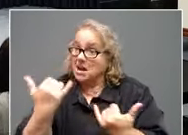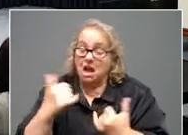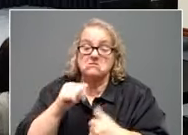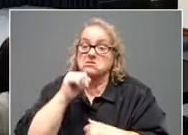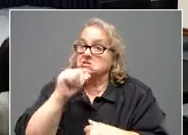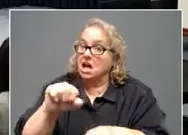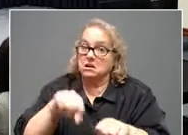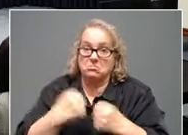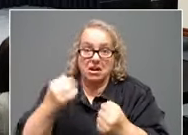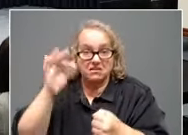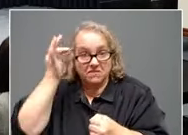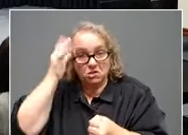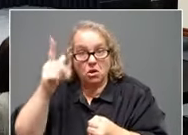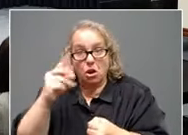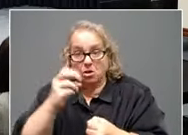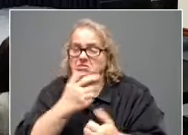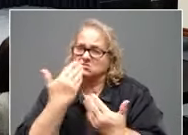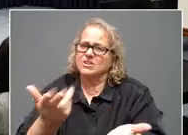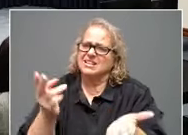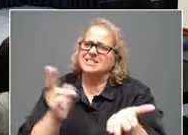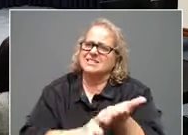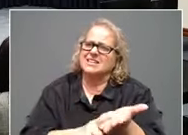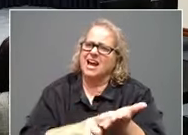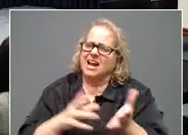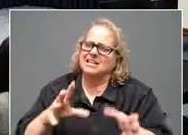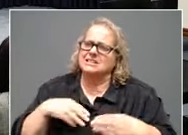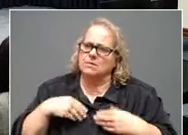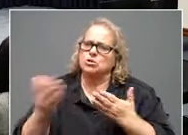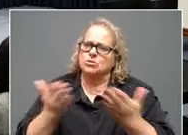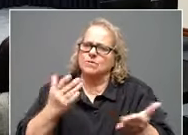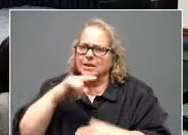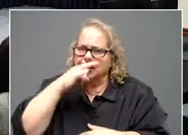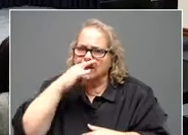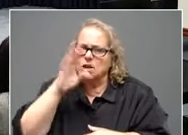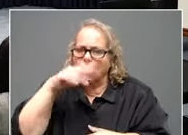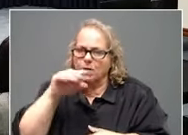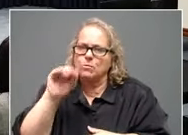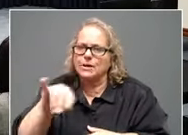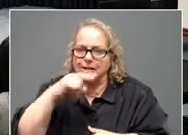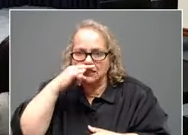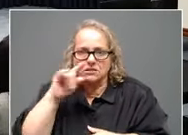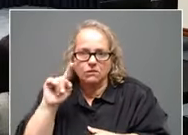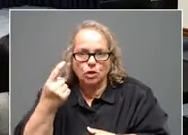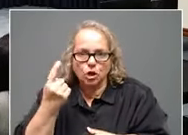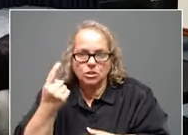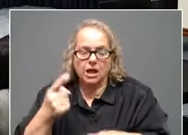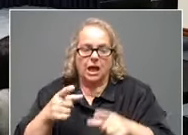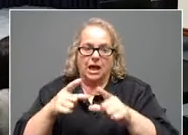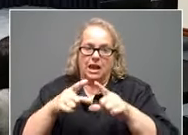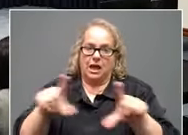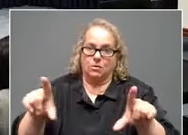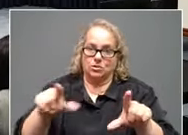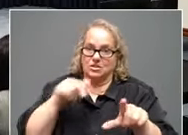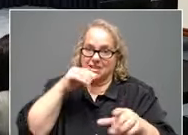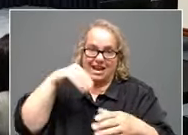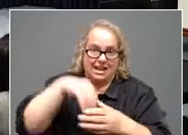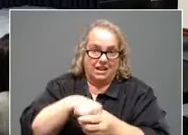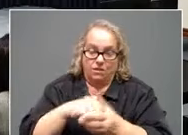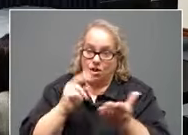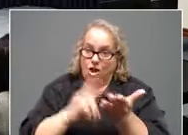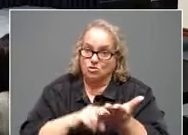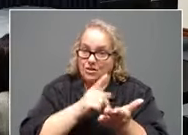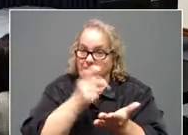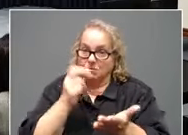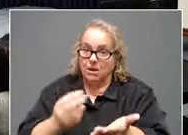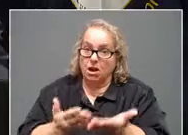contract and accept services for kids. And so I hope they'll put those kids first. That language no longer appears in the contract they've been offered. But this